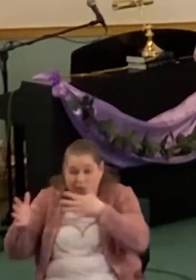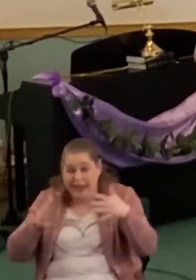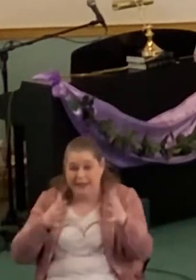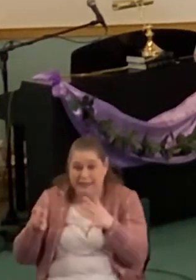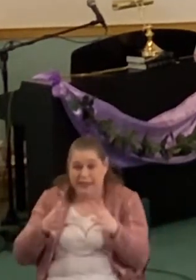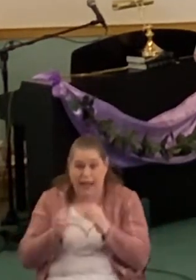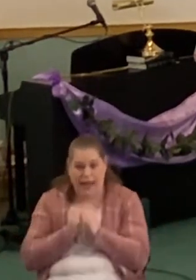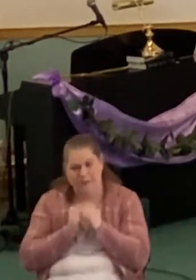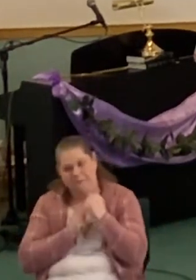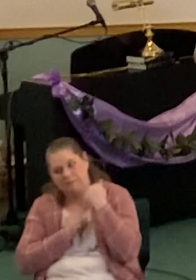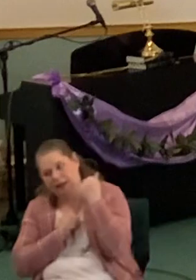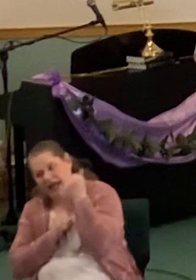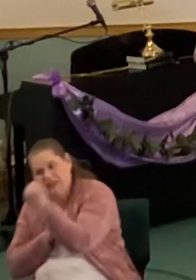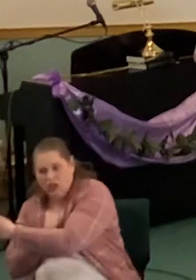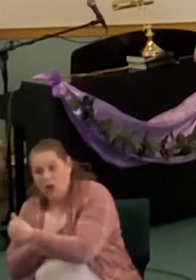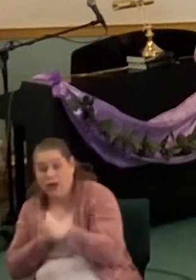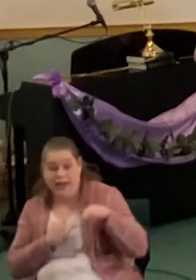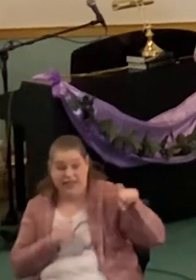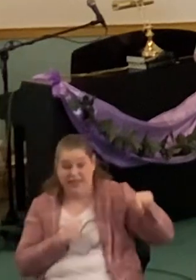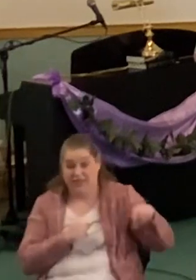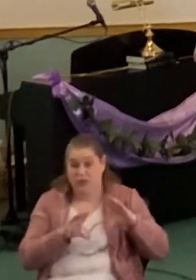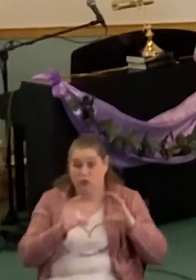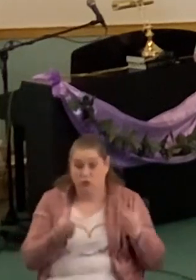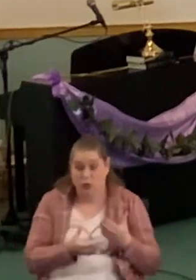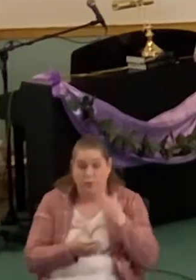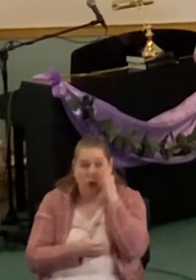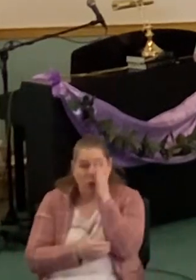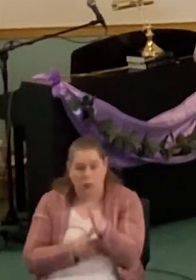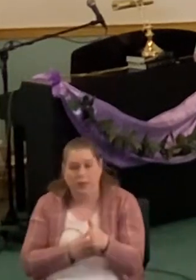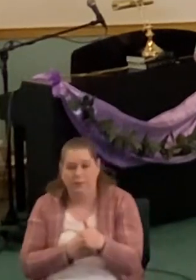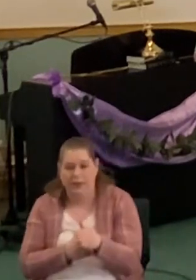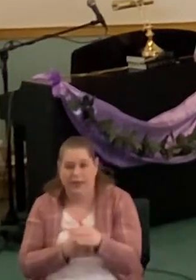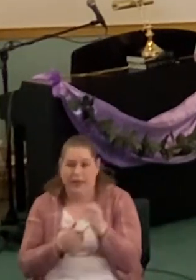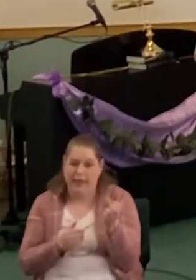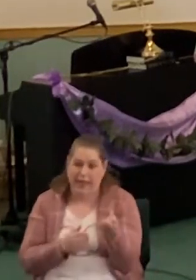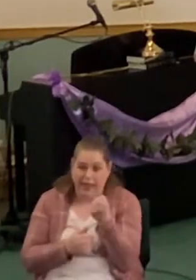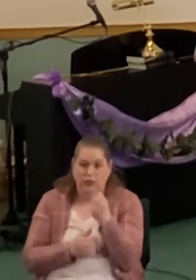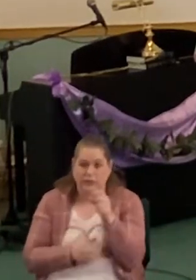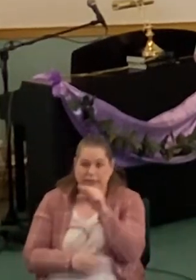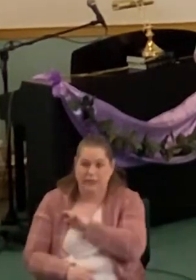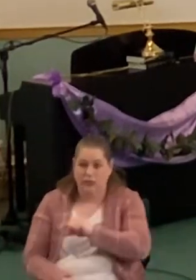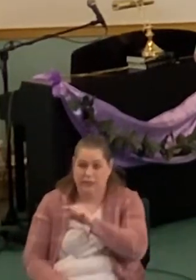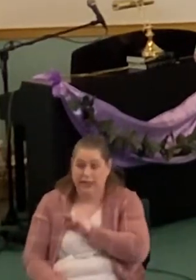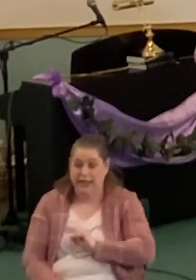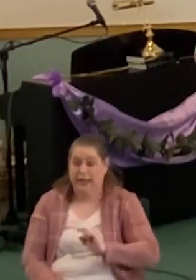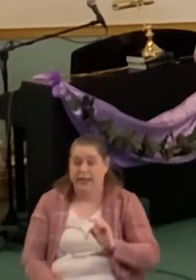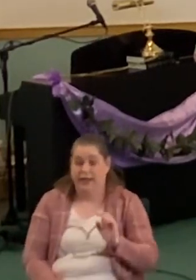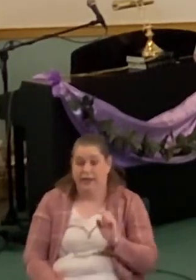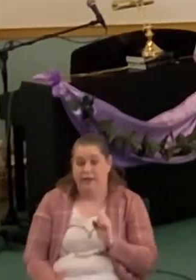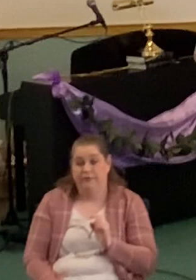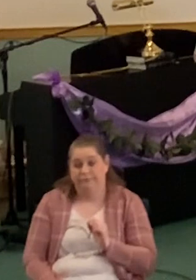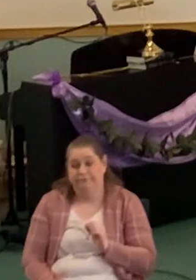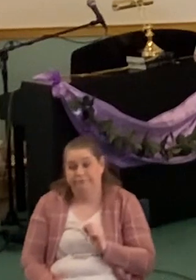on, and they will be held guilty, those whose strength is their